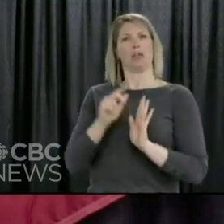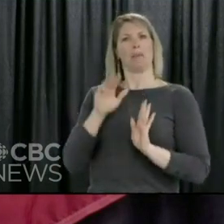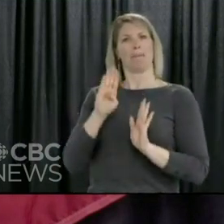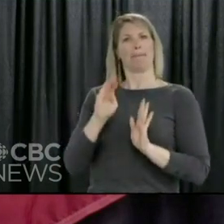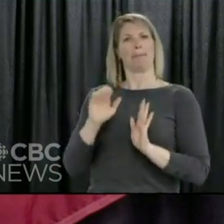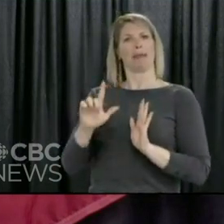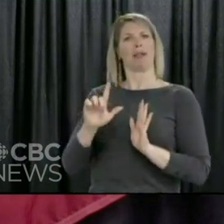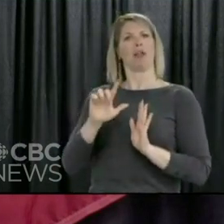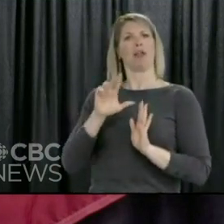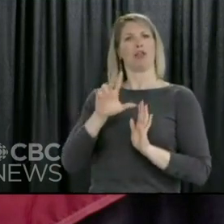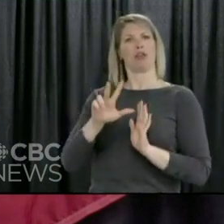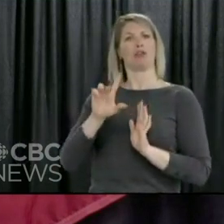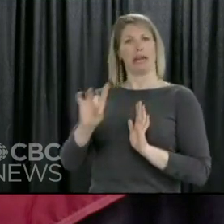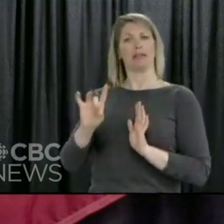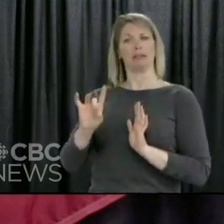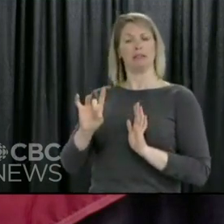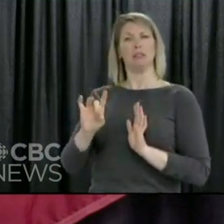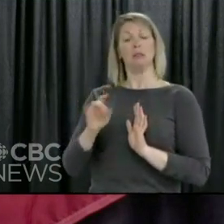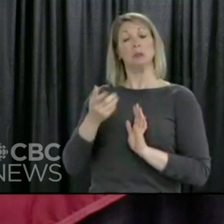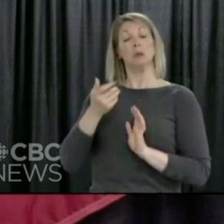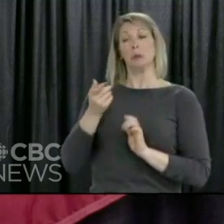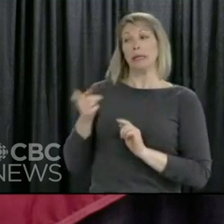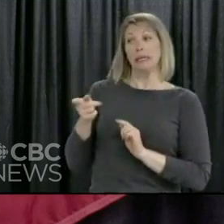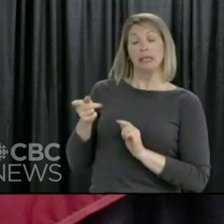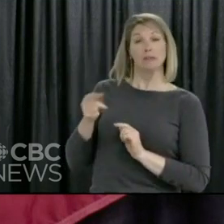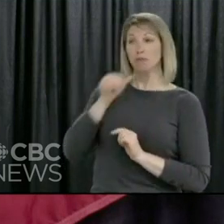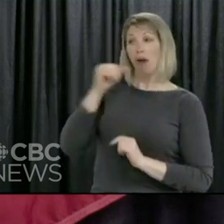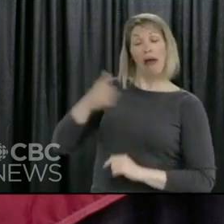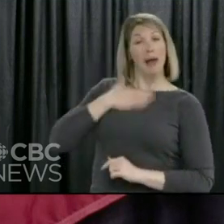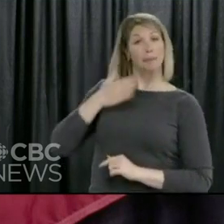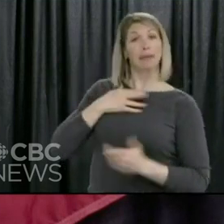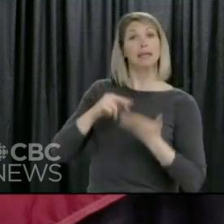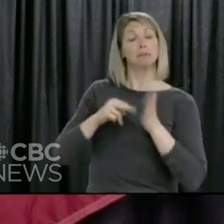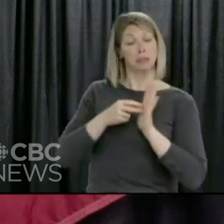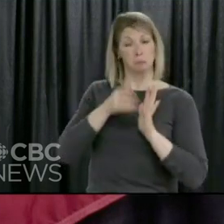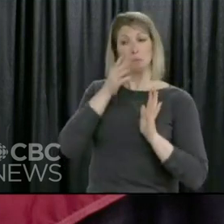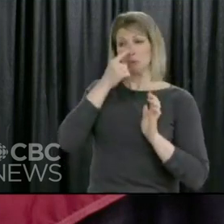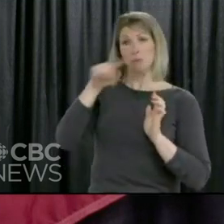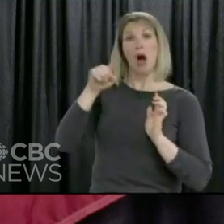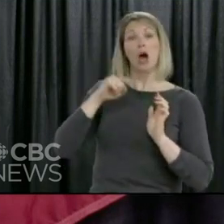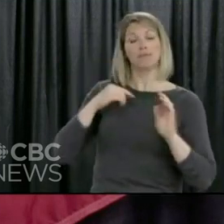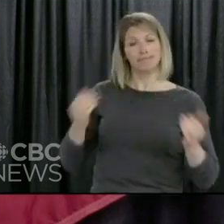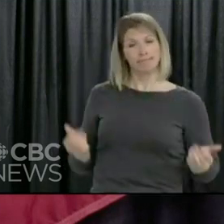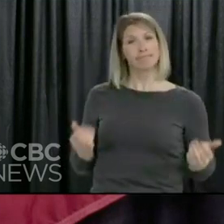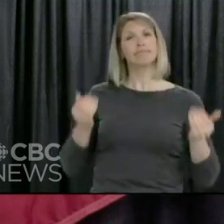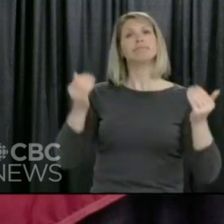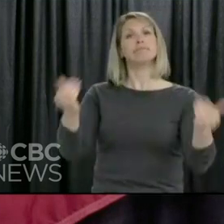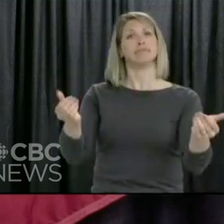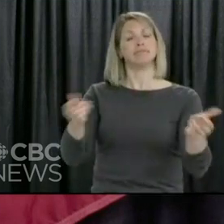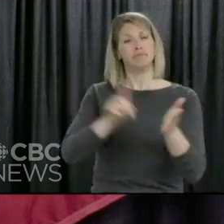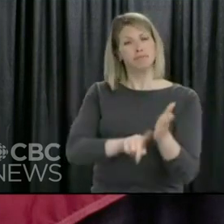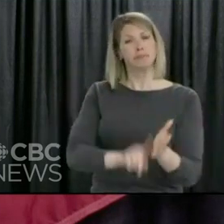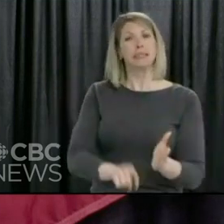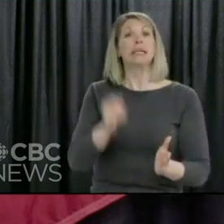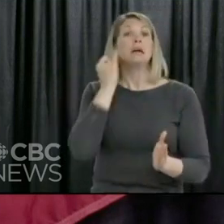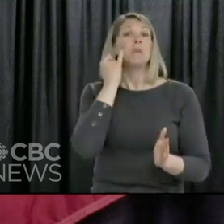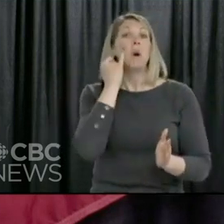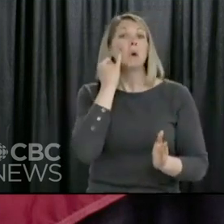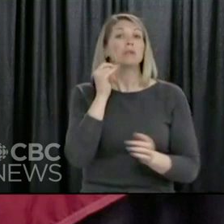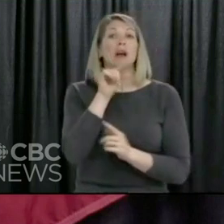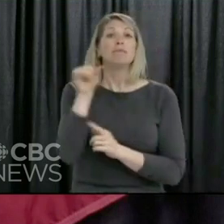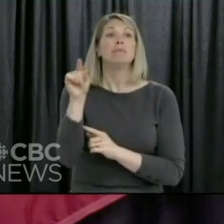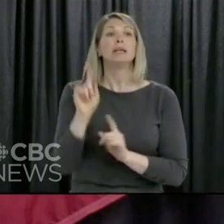of emergency in our province. So there's a process that we'll follow. And if indeed this ends up in a court in the future, well, you know, the province will